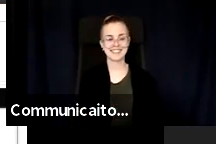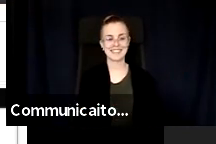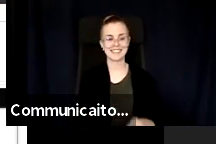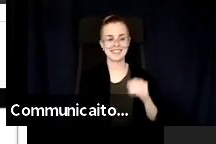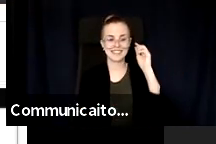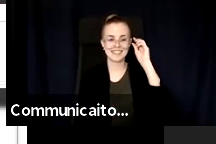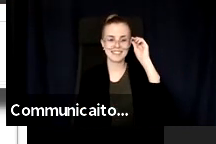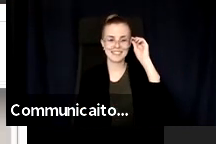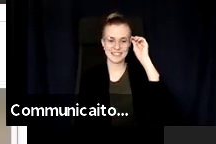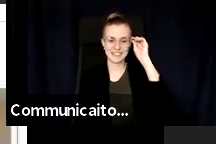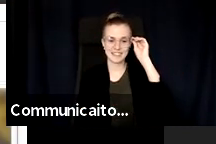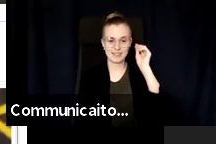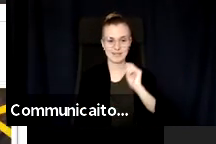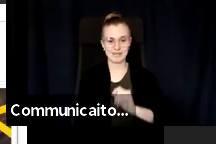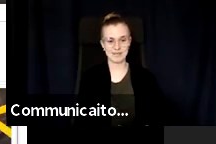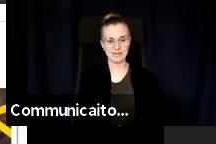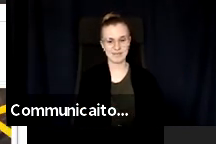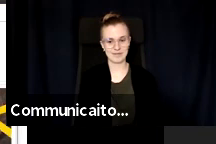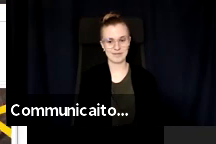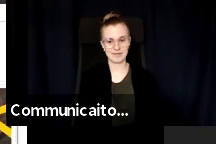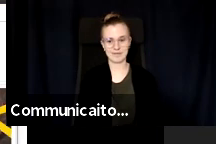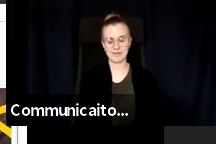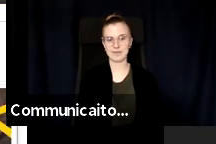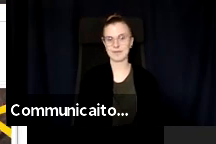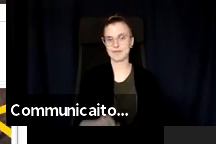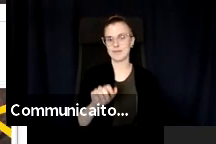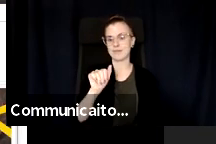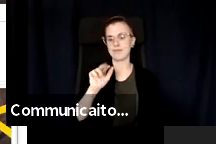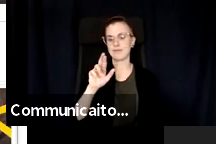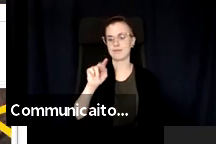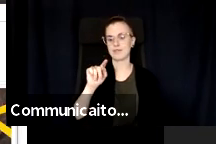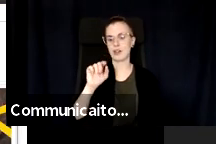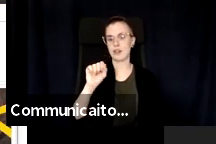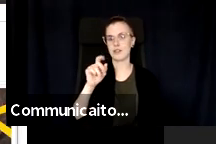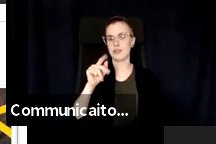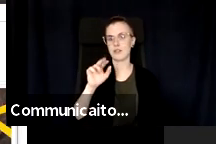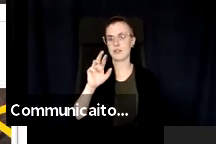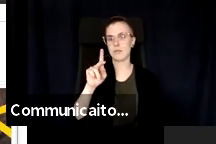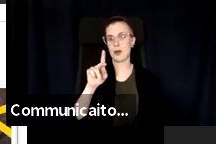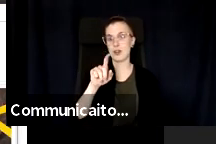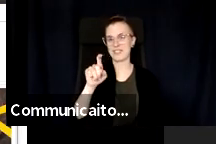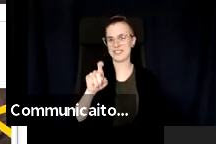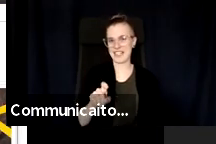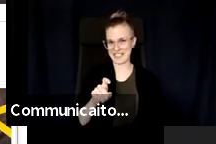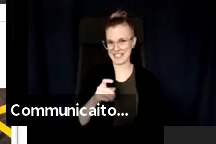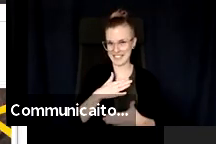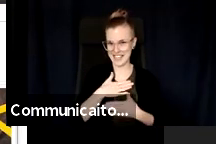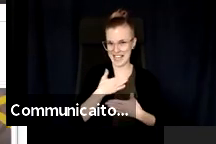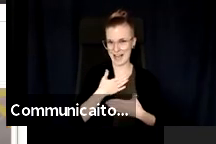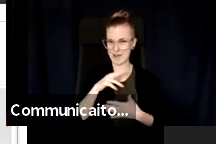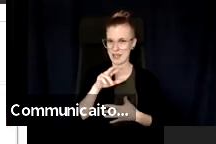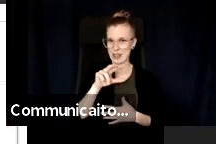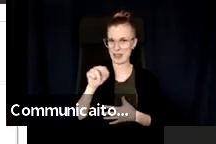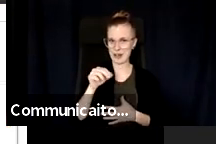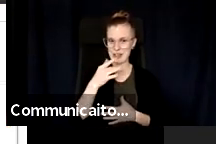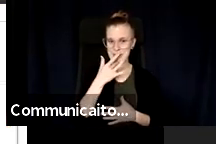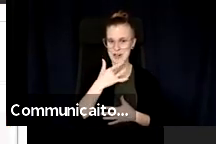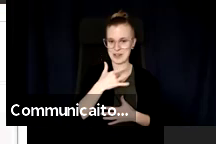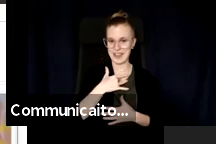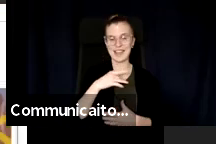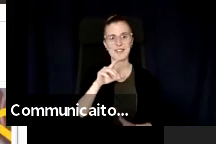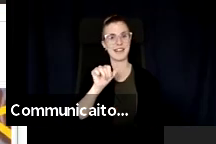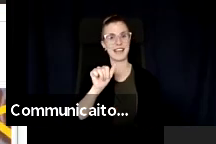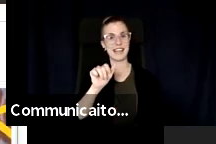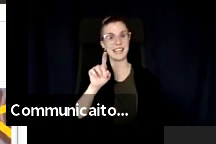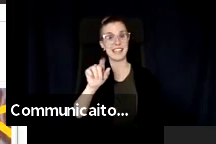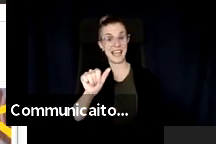Art Spark, Texas, sparking the creative in everyone. Happy 30th birthday to the Americans with Disabilities Act from the